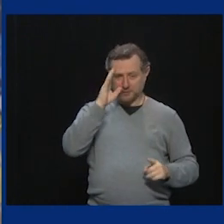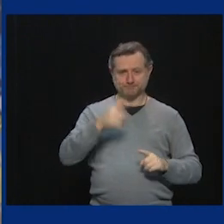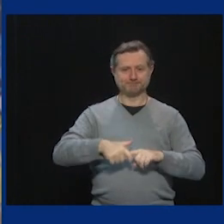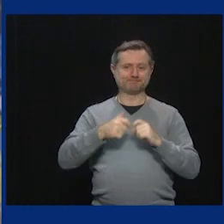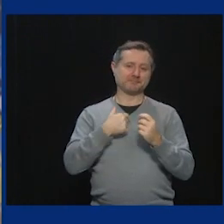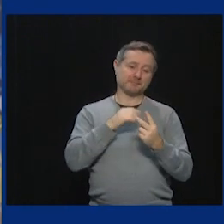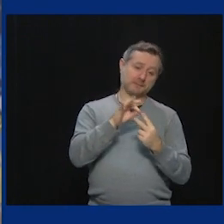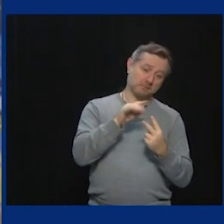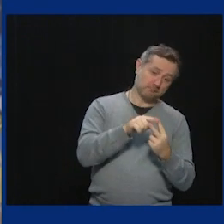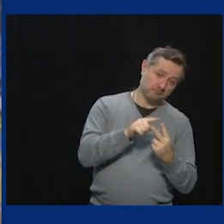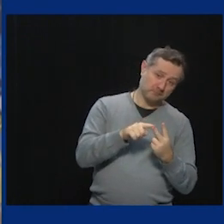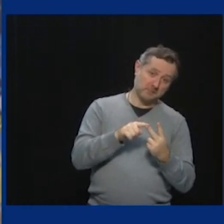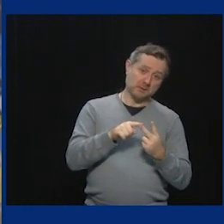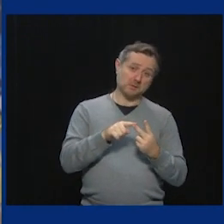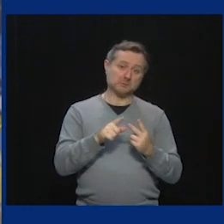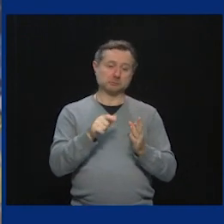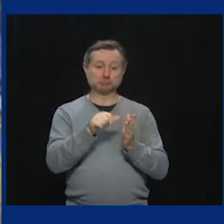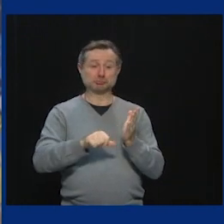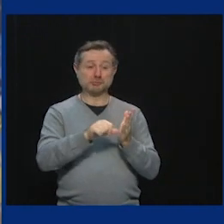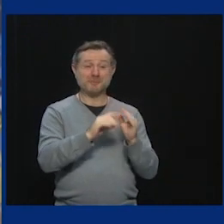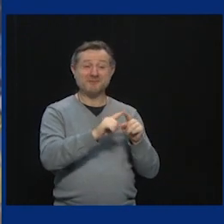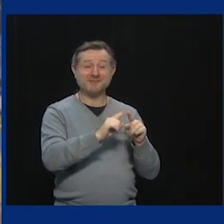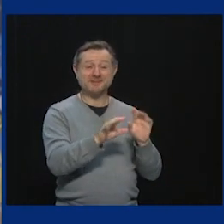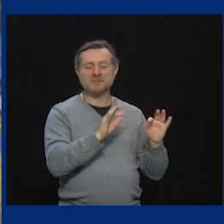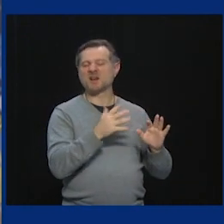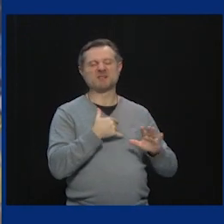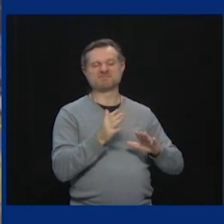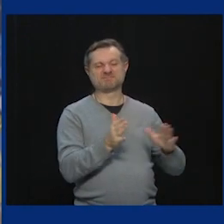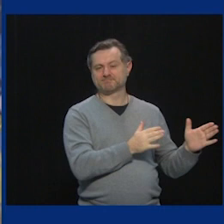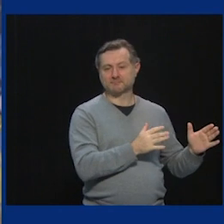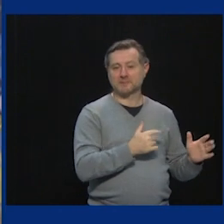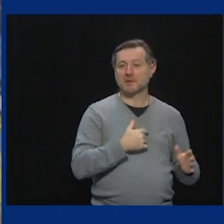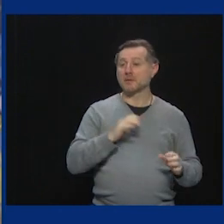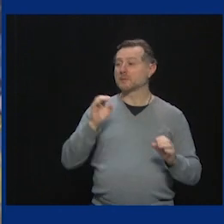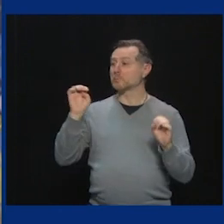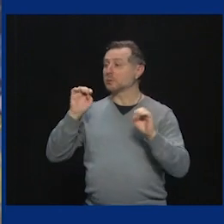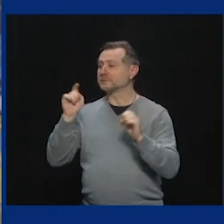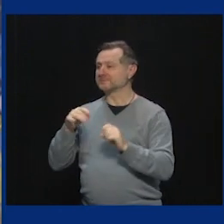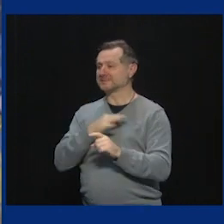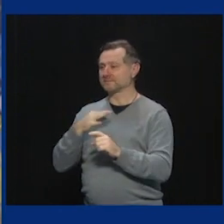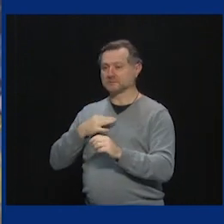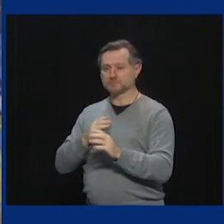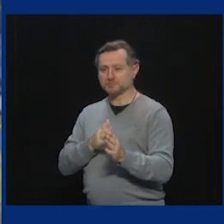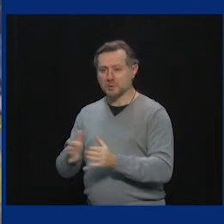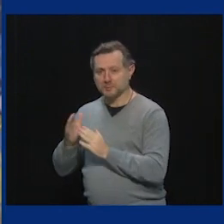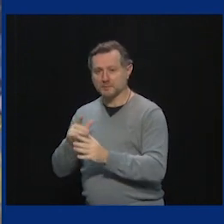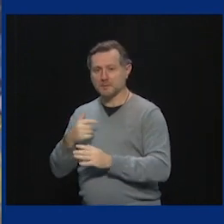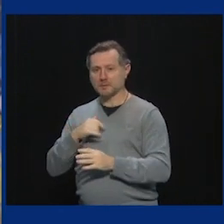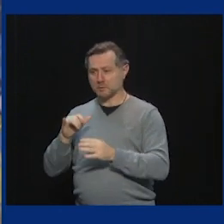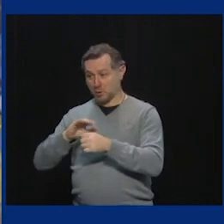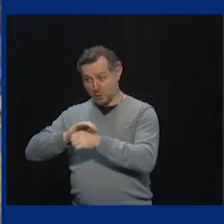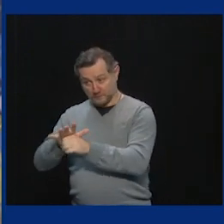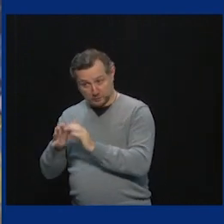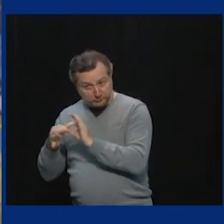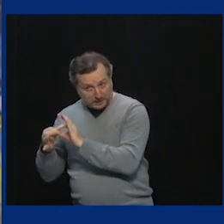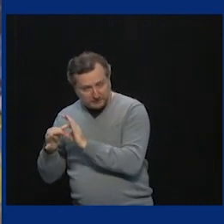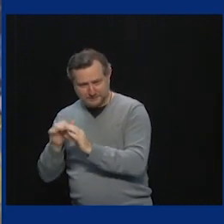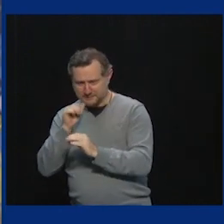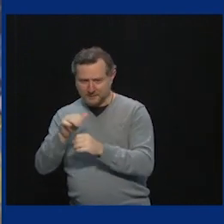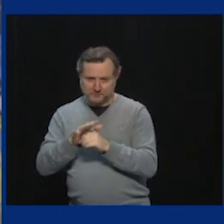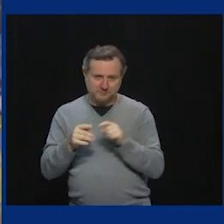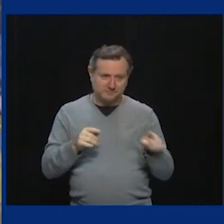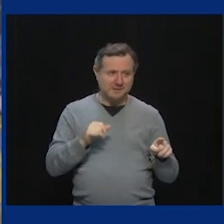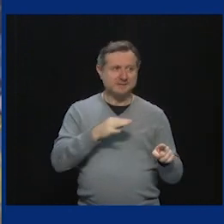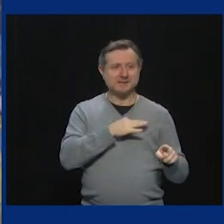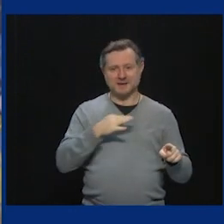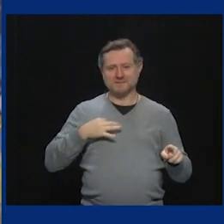emergency staffing plan in place, not just related to COVID or not just related to this particular staffing circumstance, but if